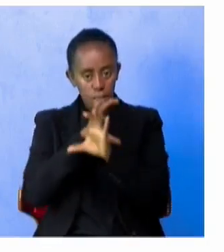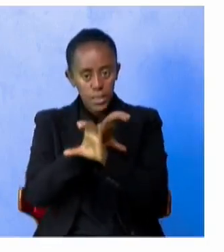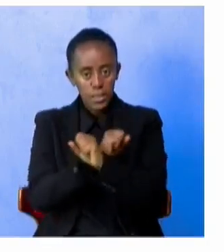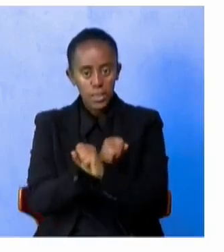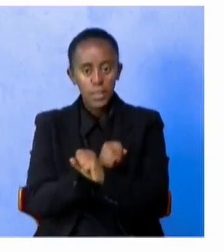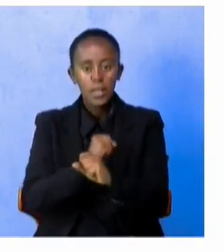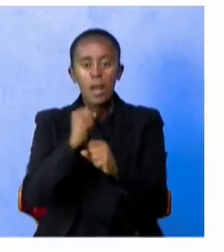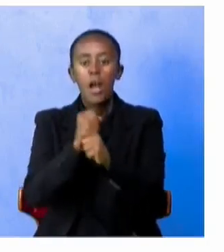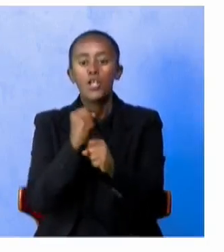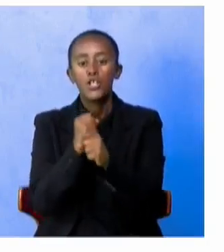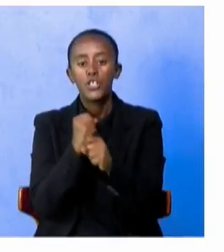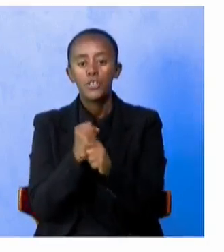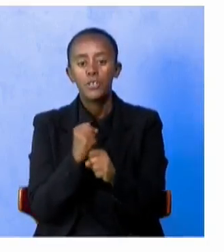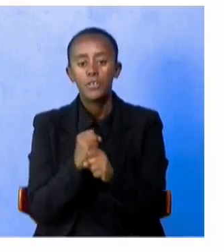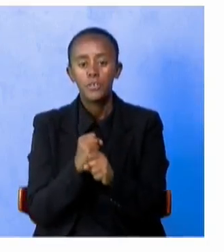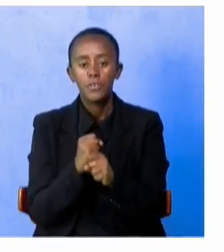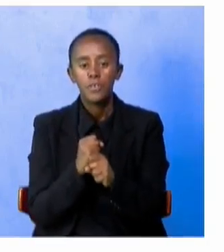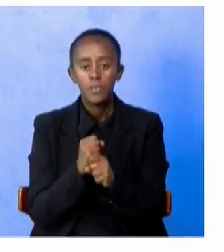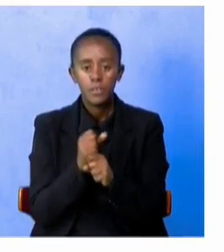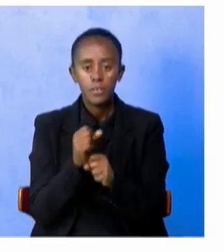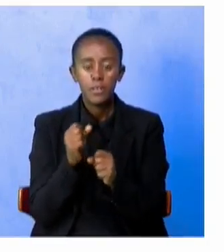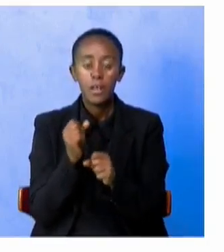in the